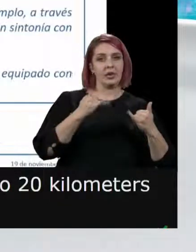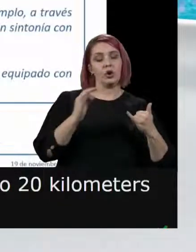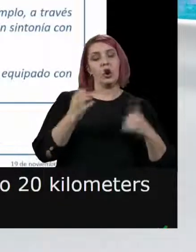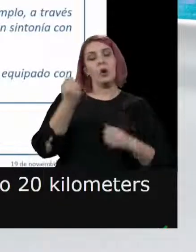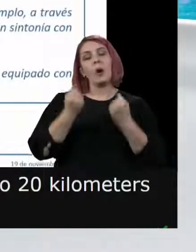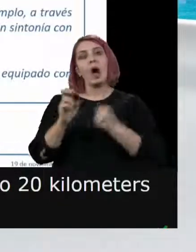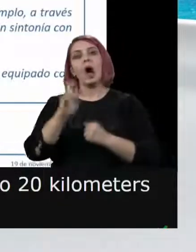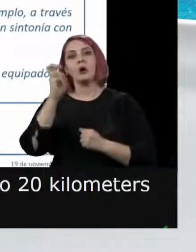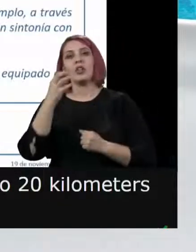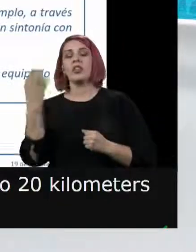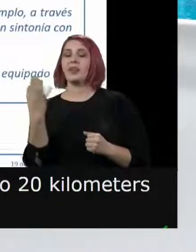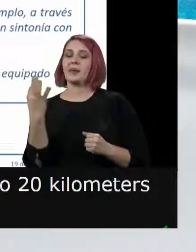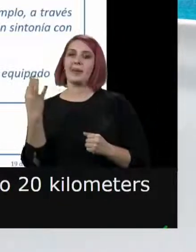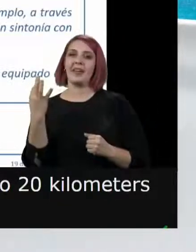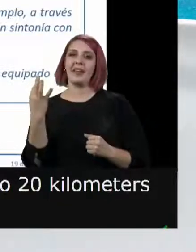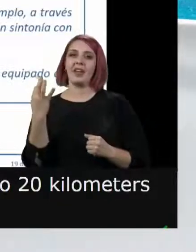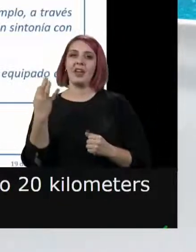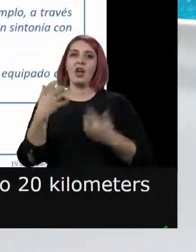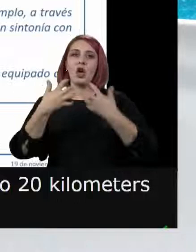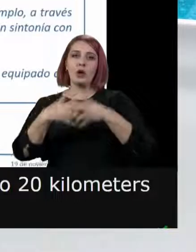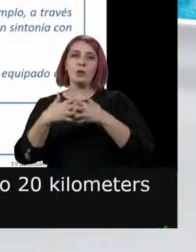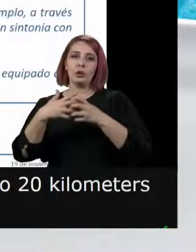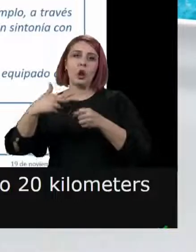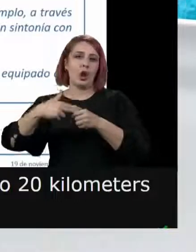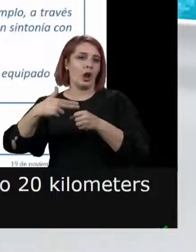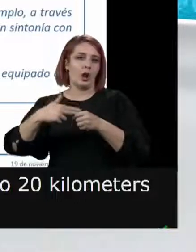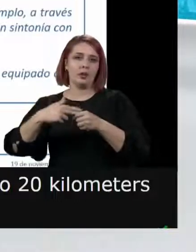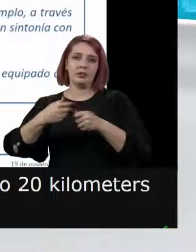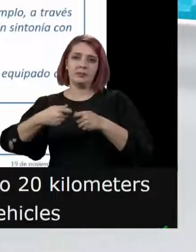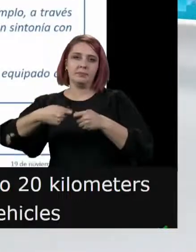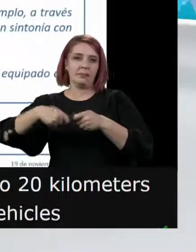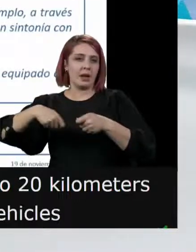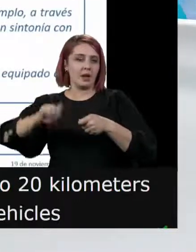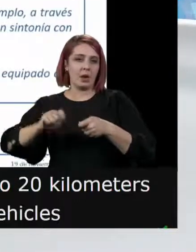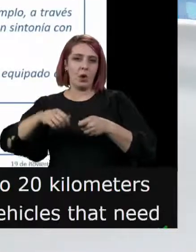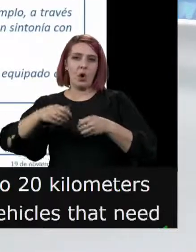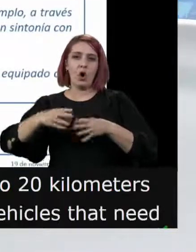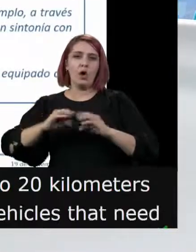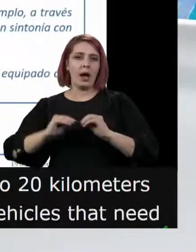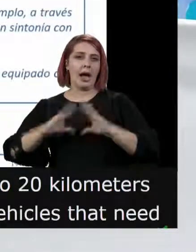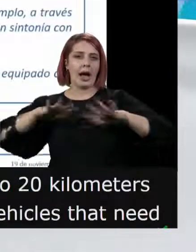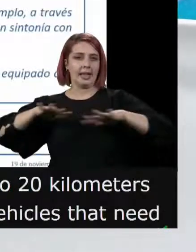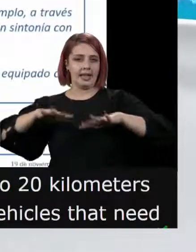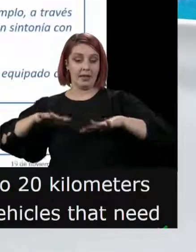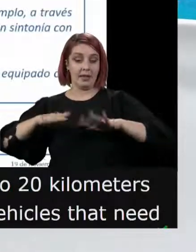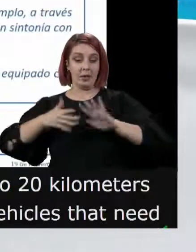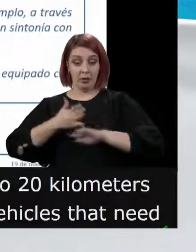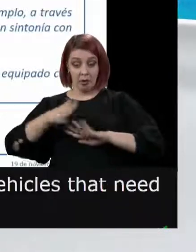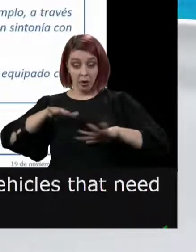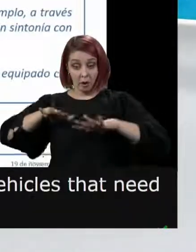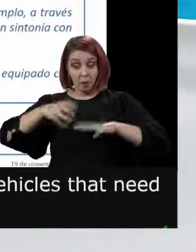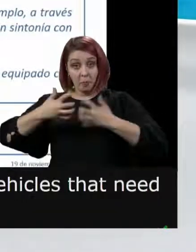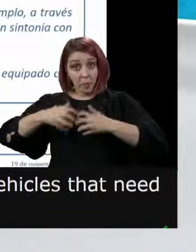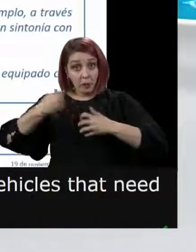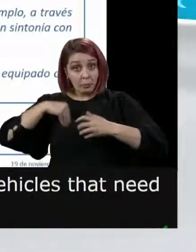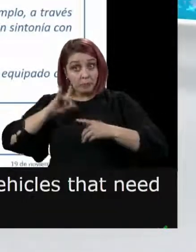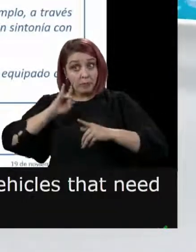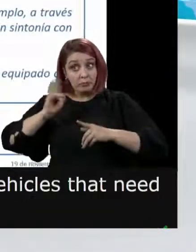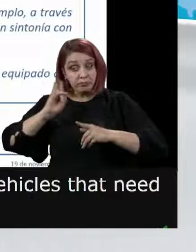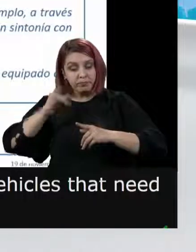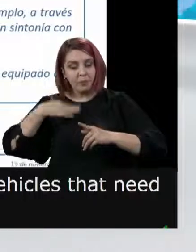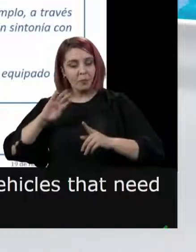There are certain vehicles that need a combustion engine to function, since the combustion